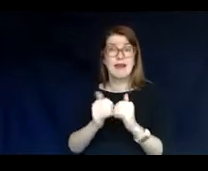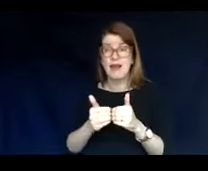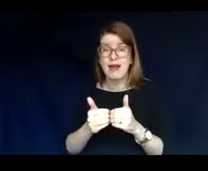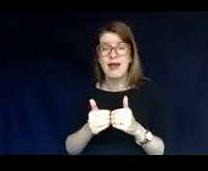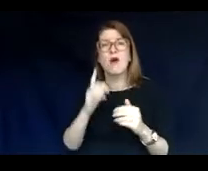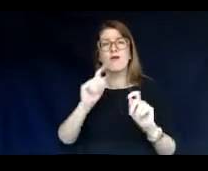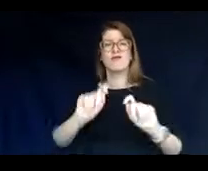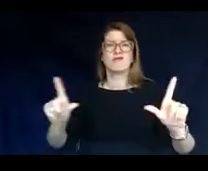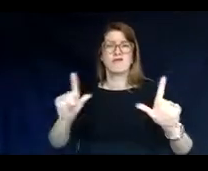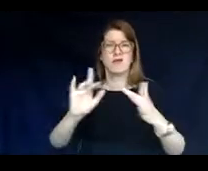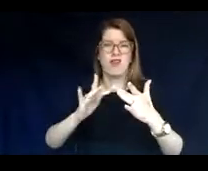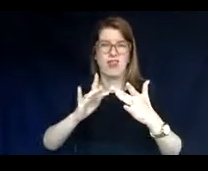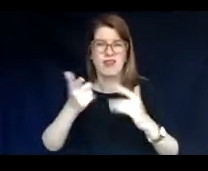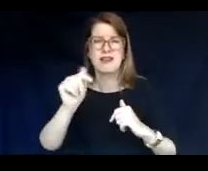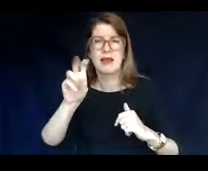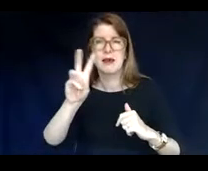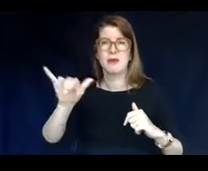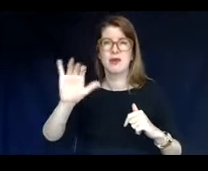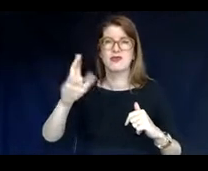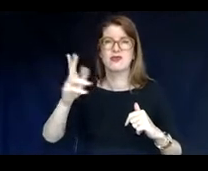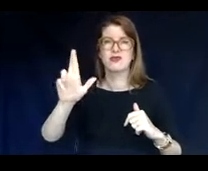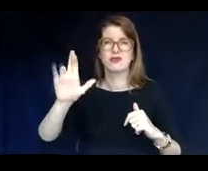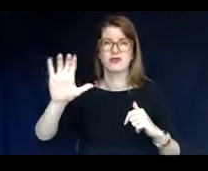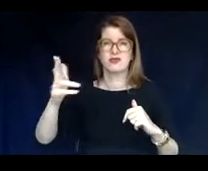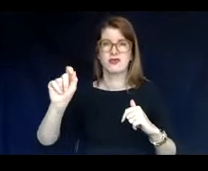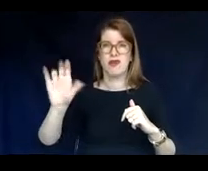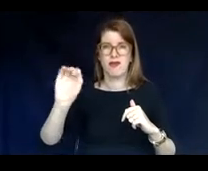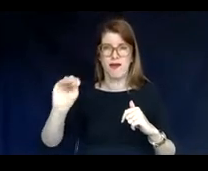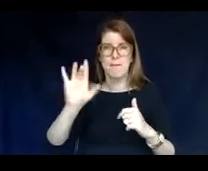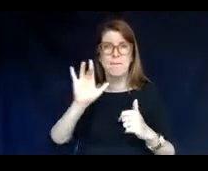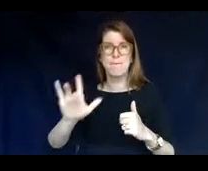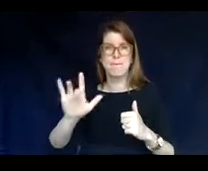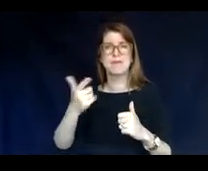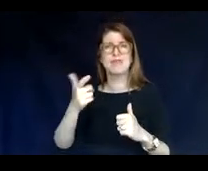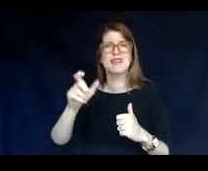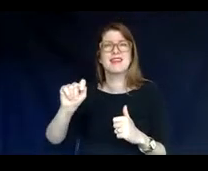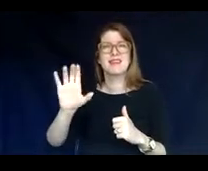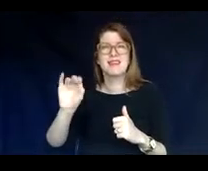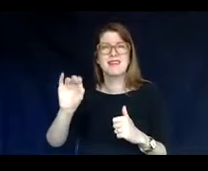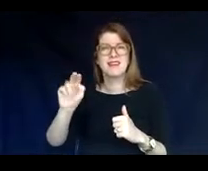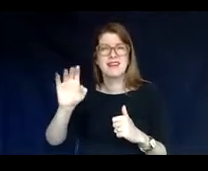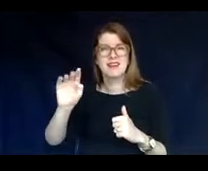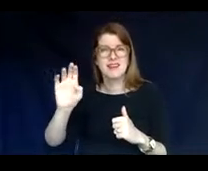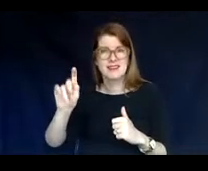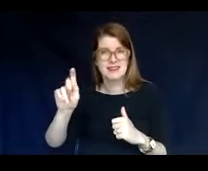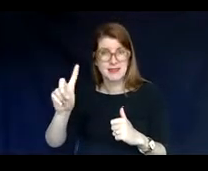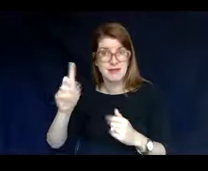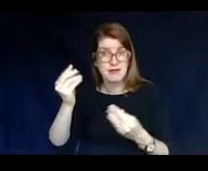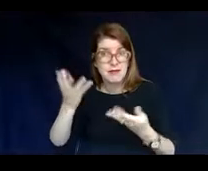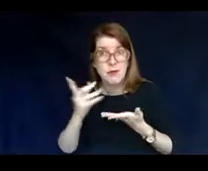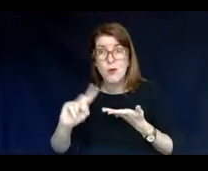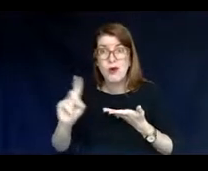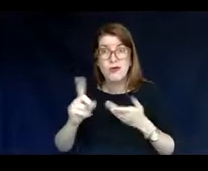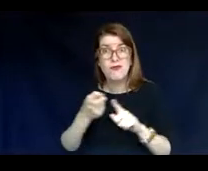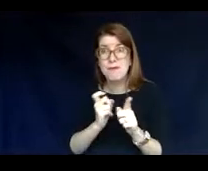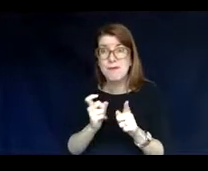to go online at gatewaychurch.com and click on Get Connected. Let us know where you're watching from, and if you live in Austin or the